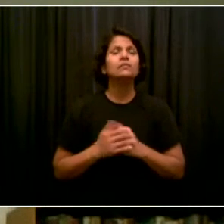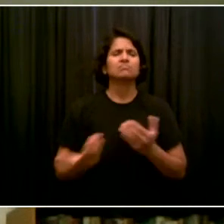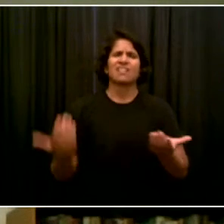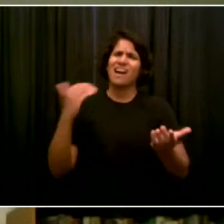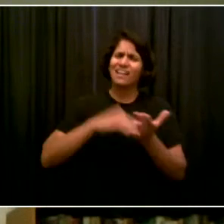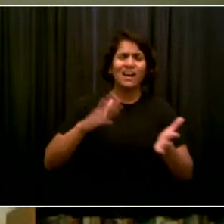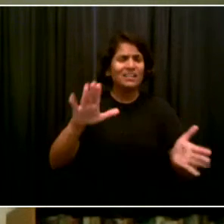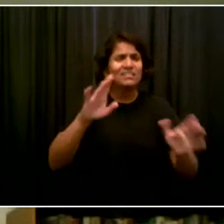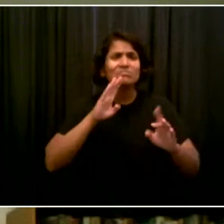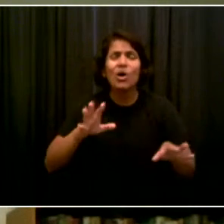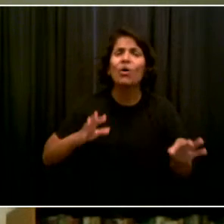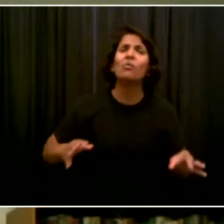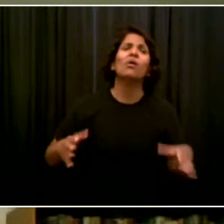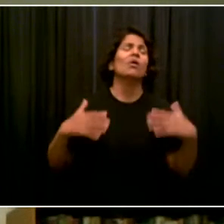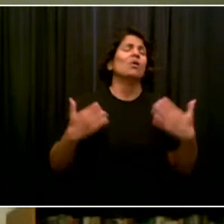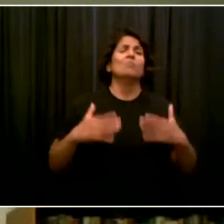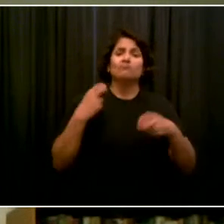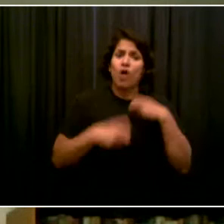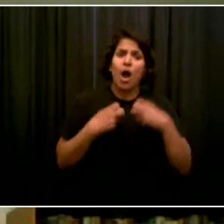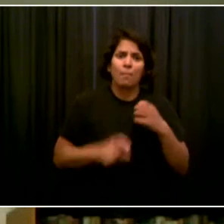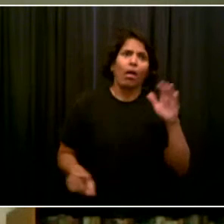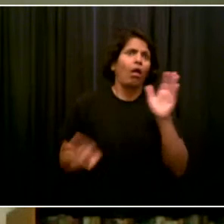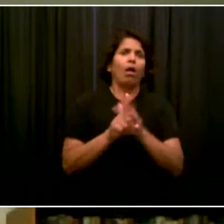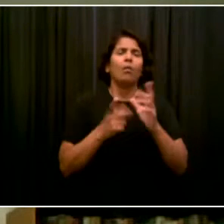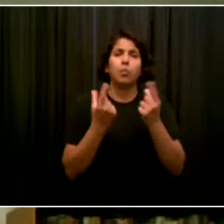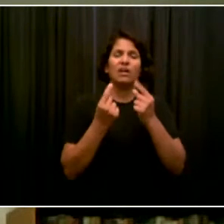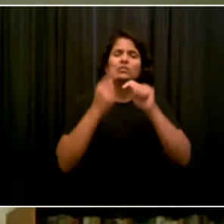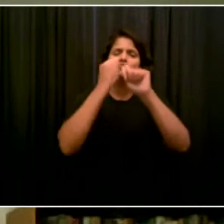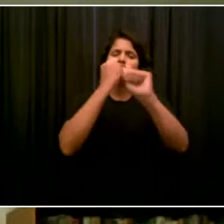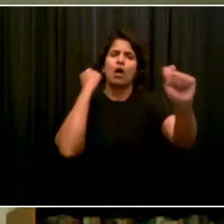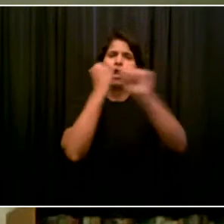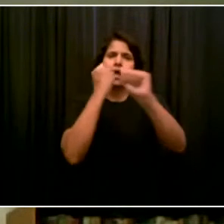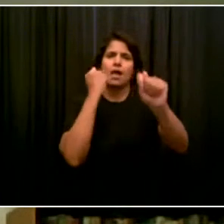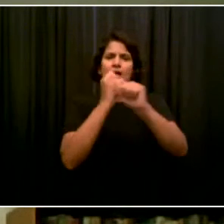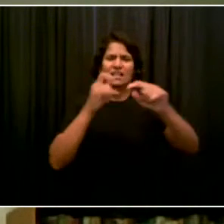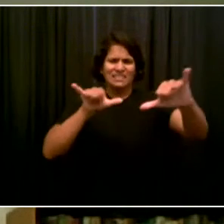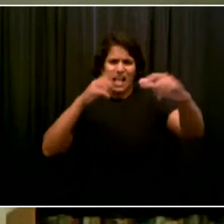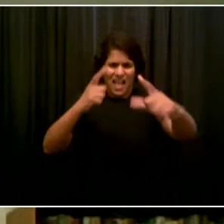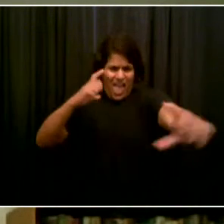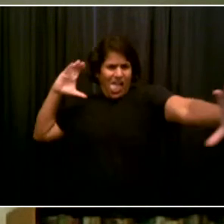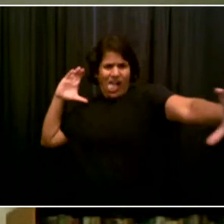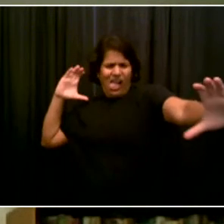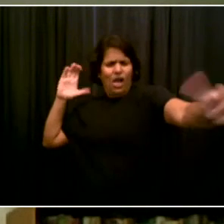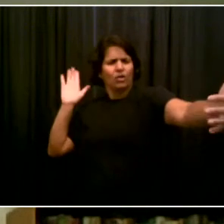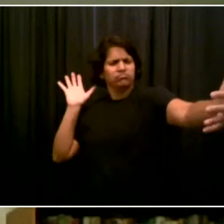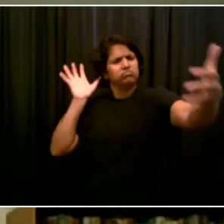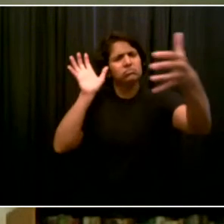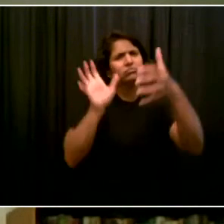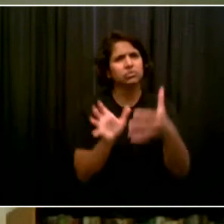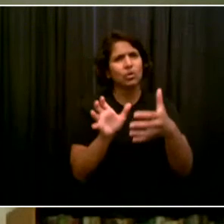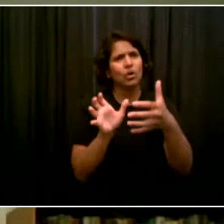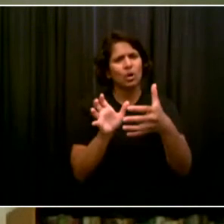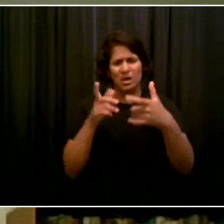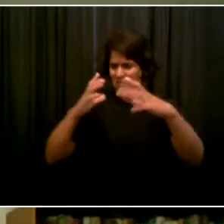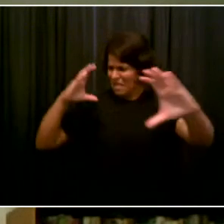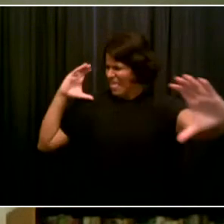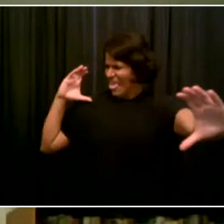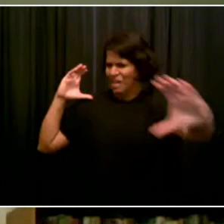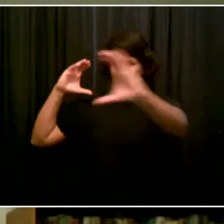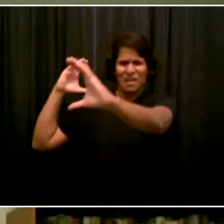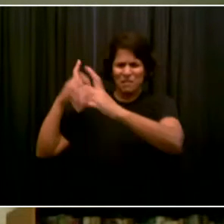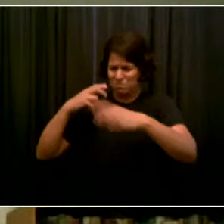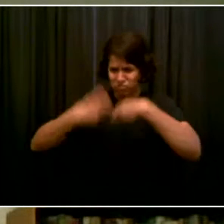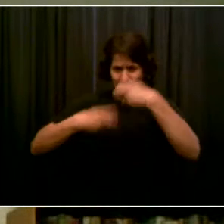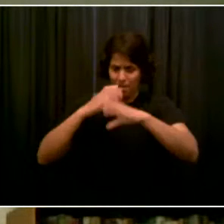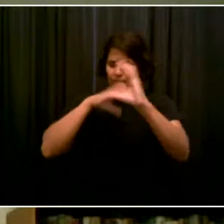over the country. And I think what we're piloting here in New York will become a national standard for how to enforce overweight truck rules. So